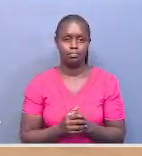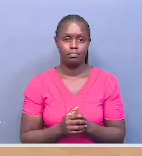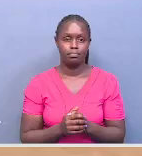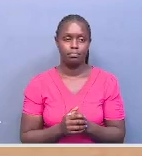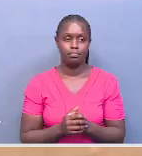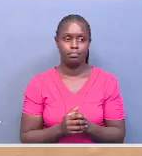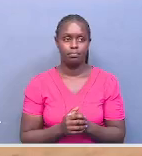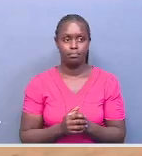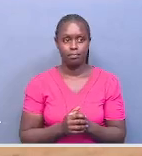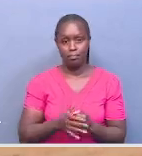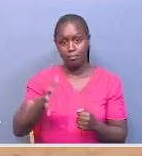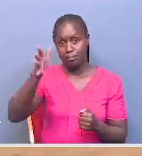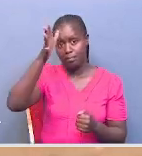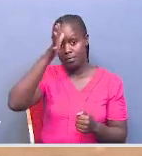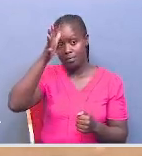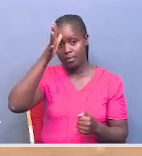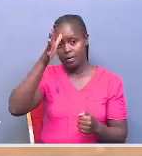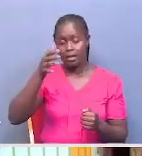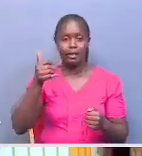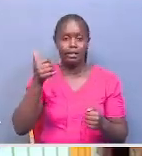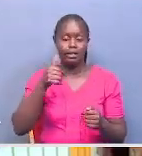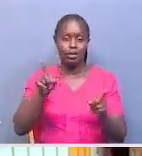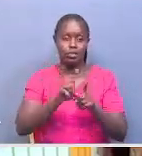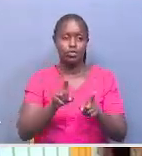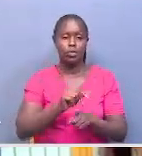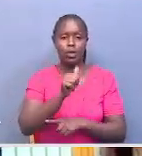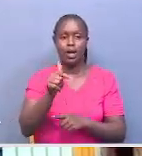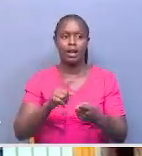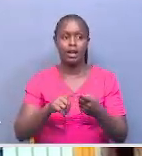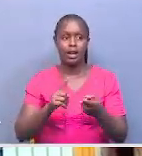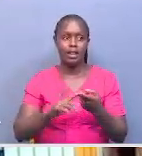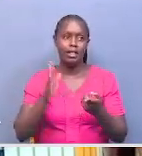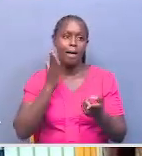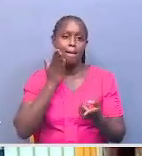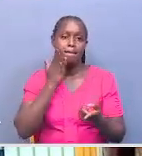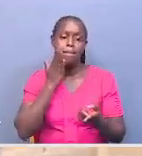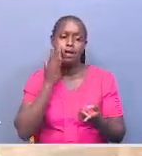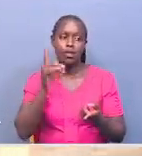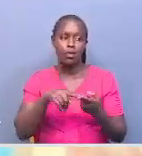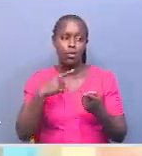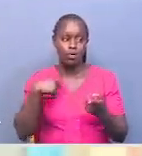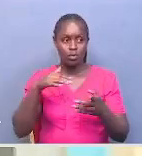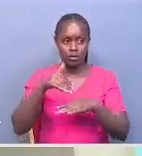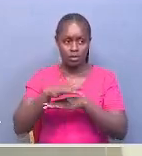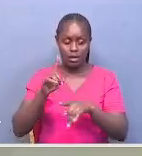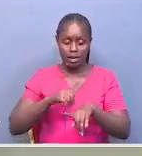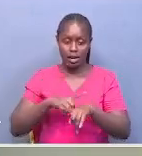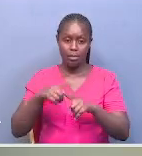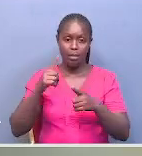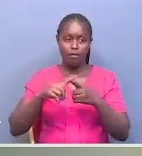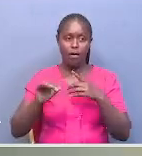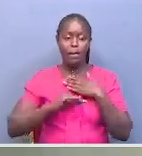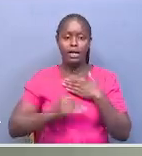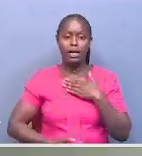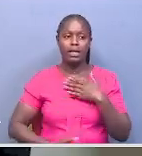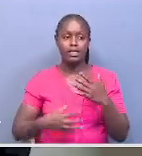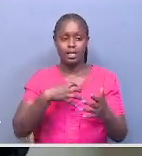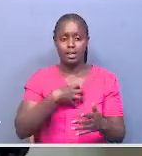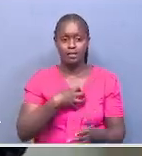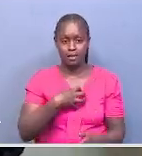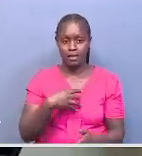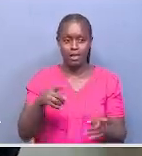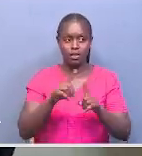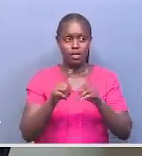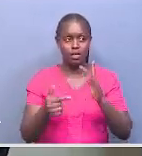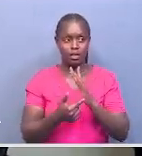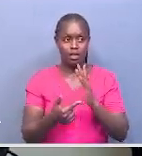At the Father's Catholic Dispensary is yet another nursing mother dismissed during her maternity leave. Cecil Njiru, a lab technologist